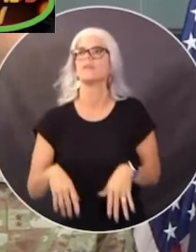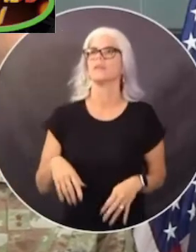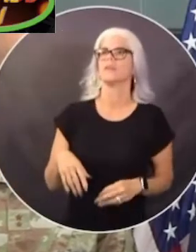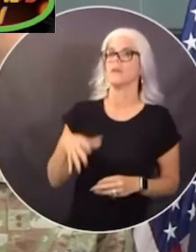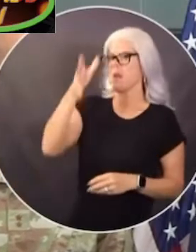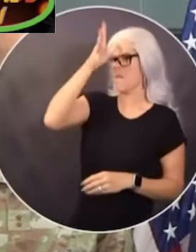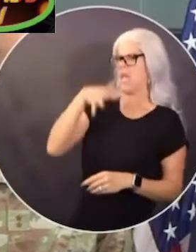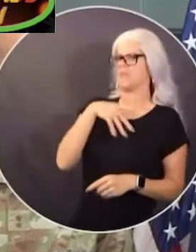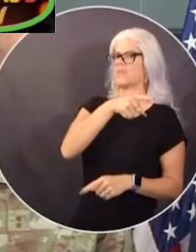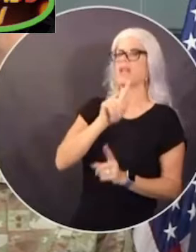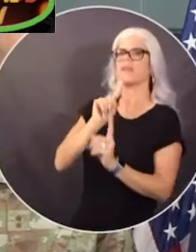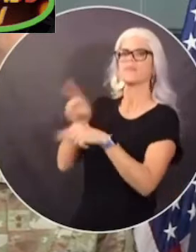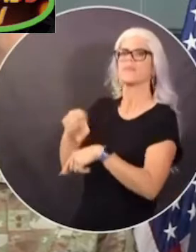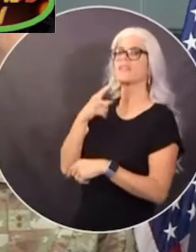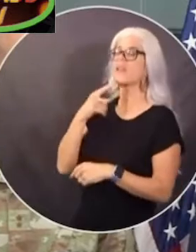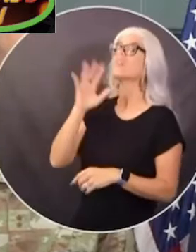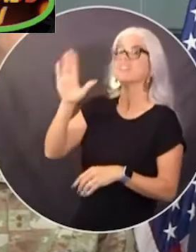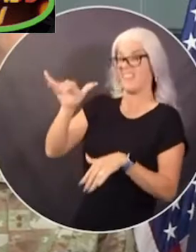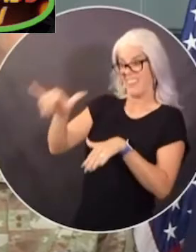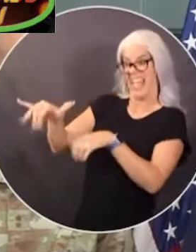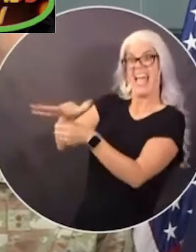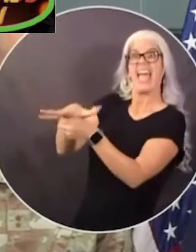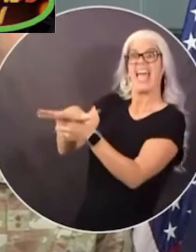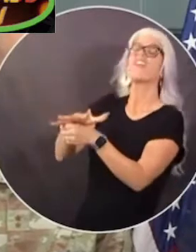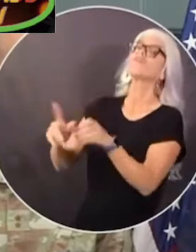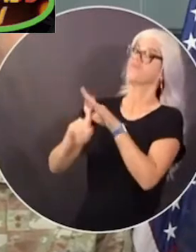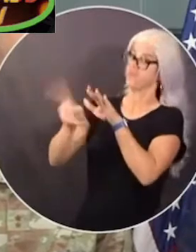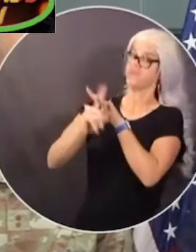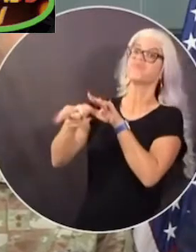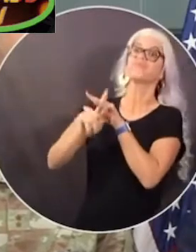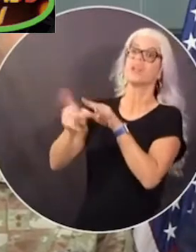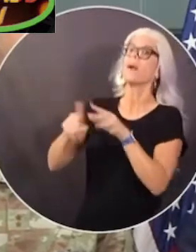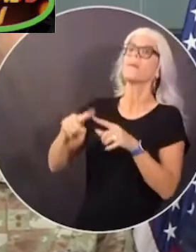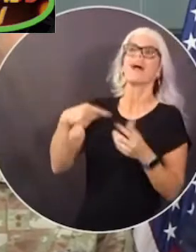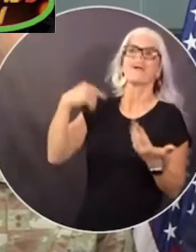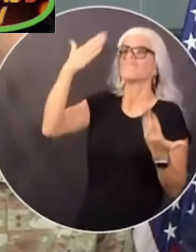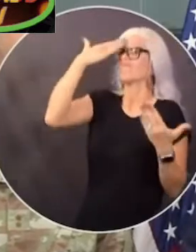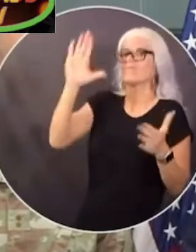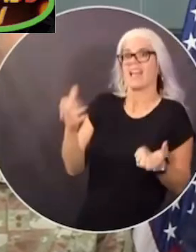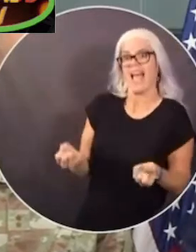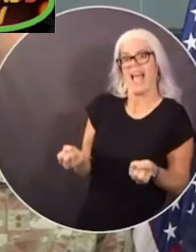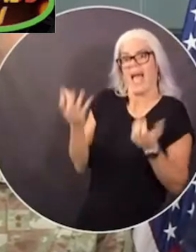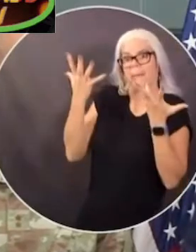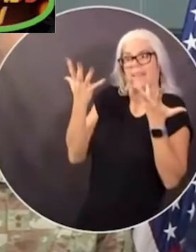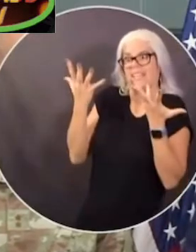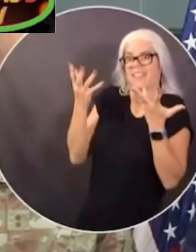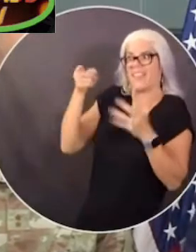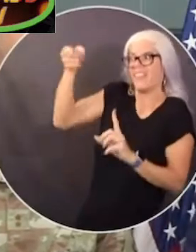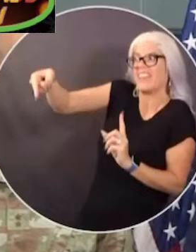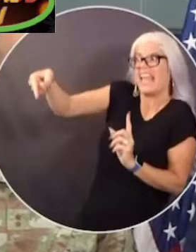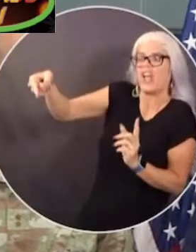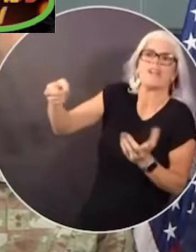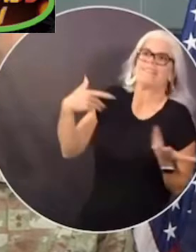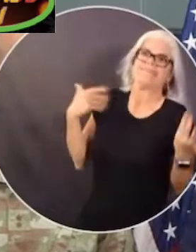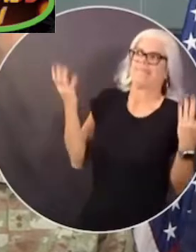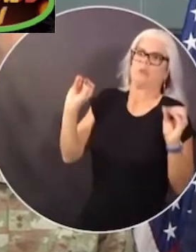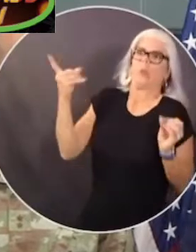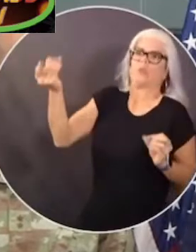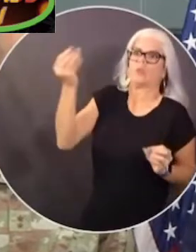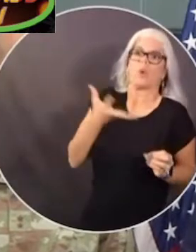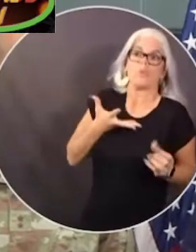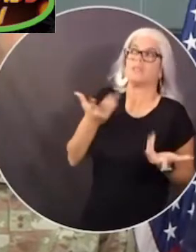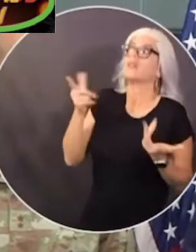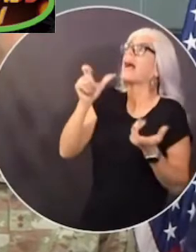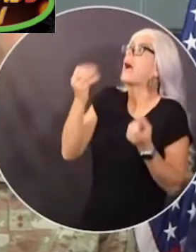We don't actually have the numbers of what the percent was that evacuated versus those that didn't. I would imagine, since most of that same area